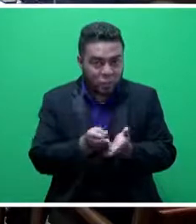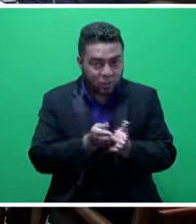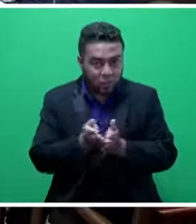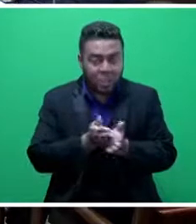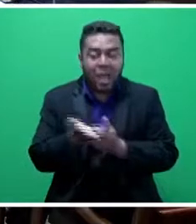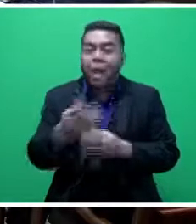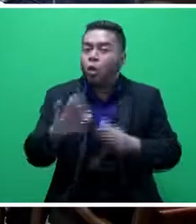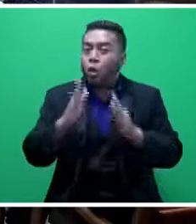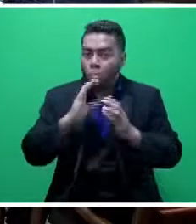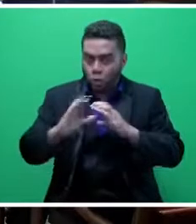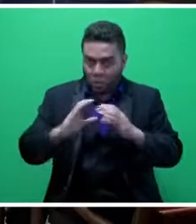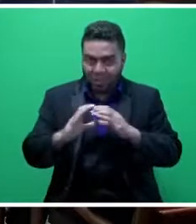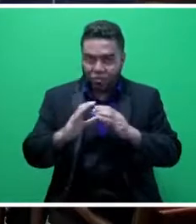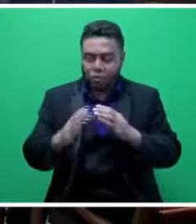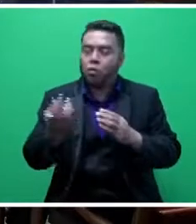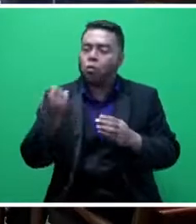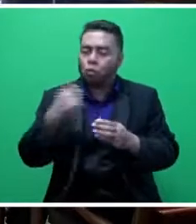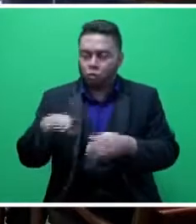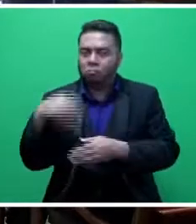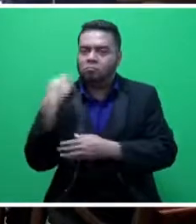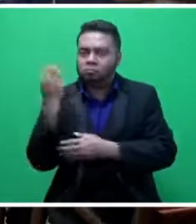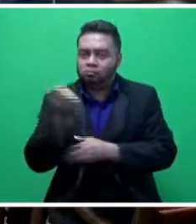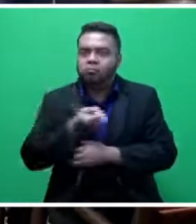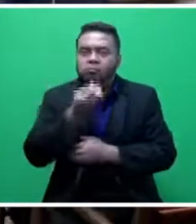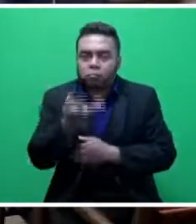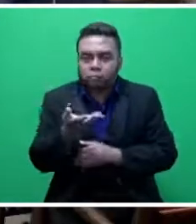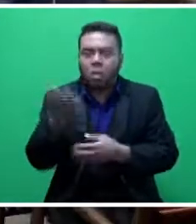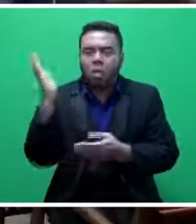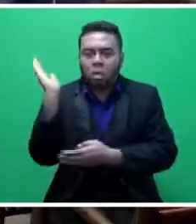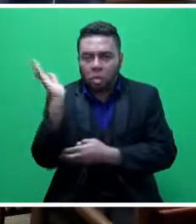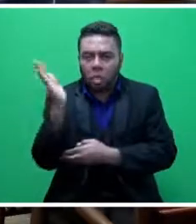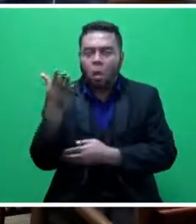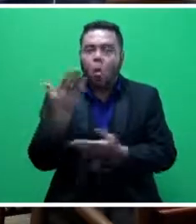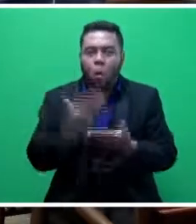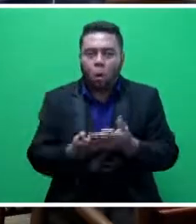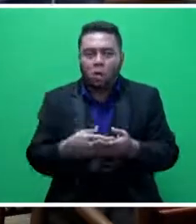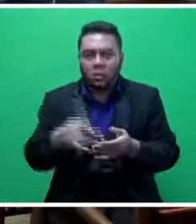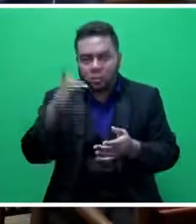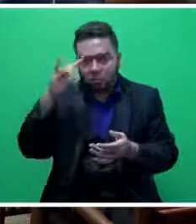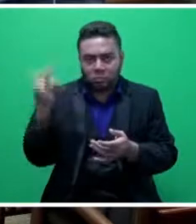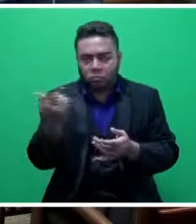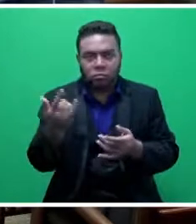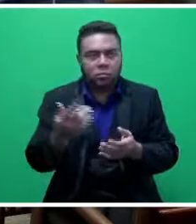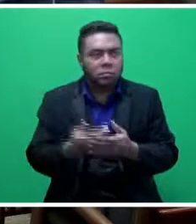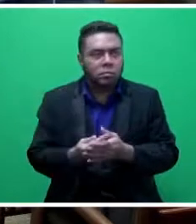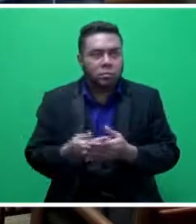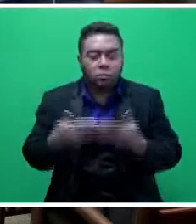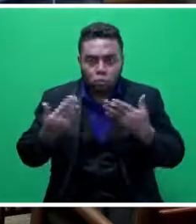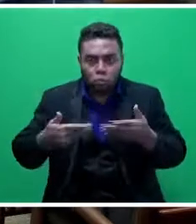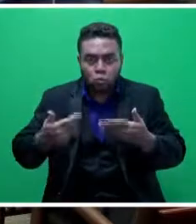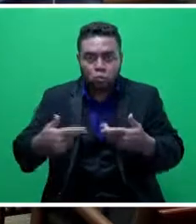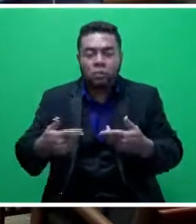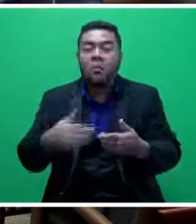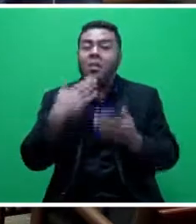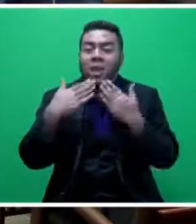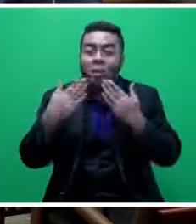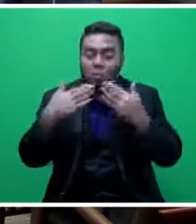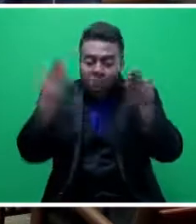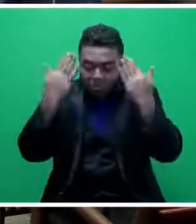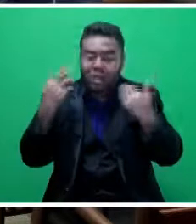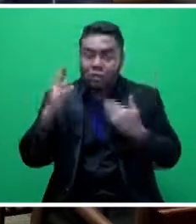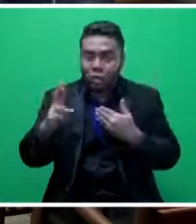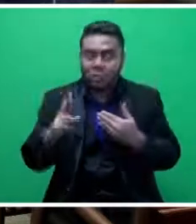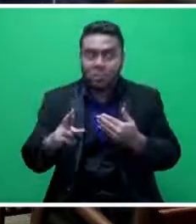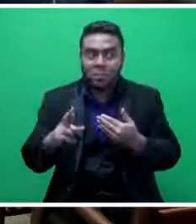and Communications to speak to his motion. You have the floor, sir. Thank you, Mr. Speaker, sir. Mr. Speaker,